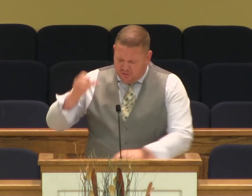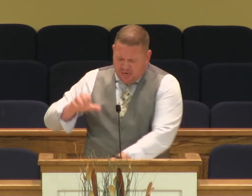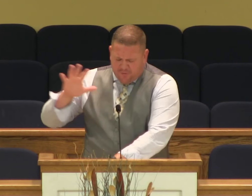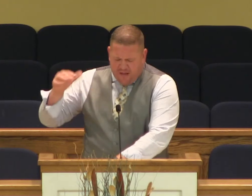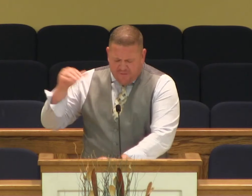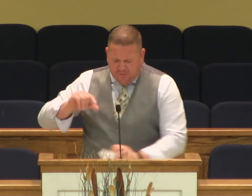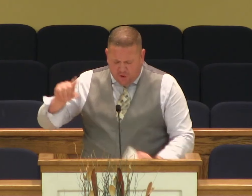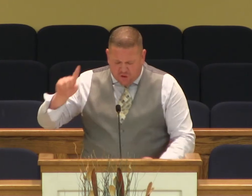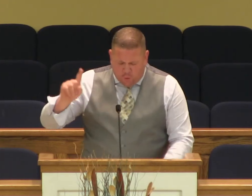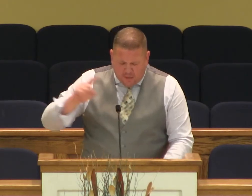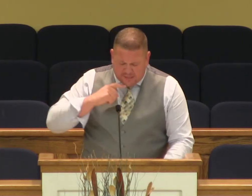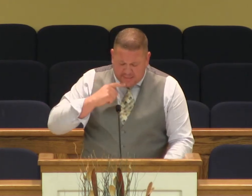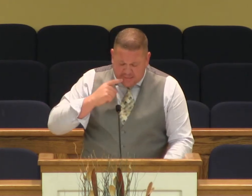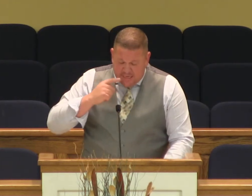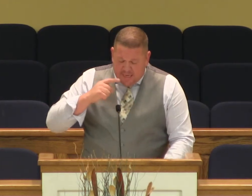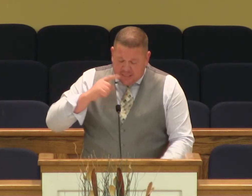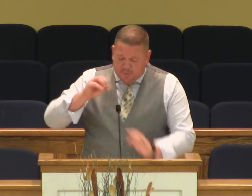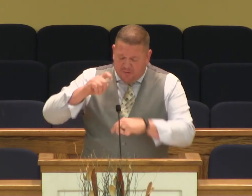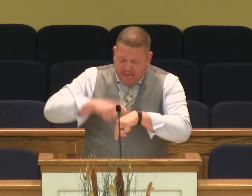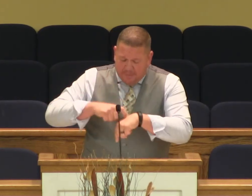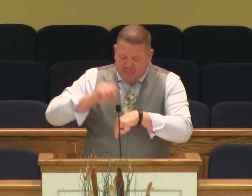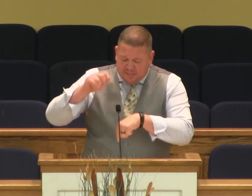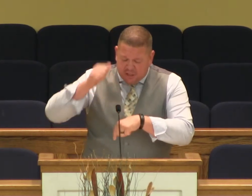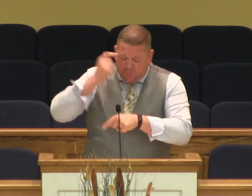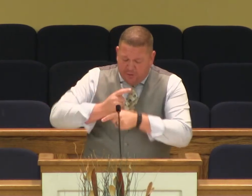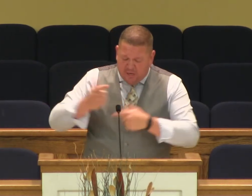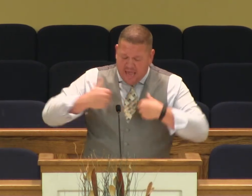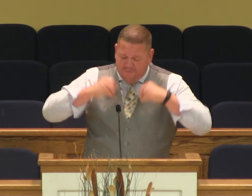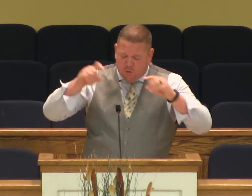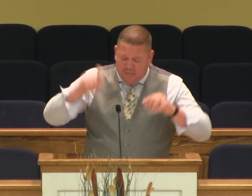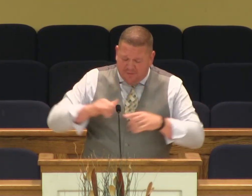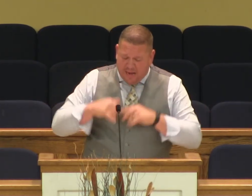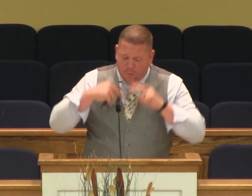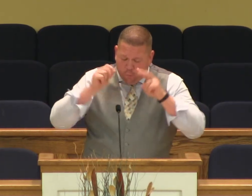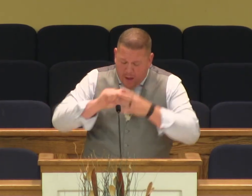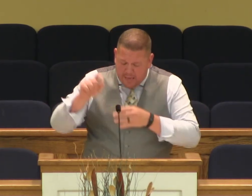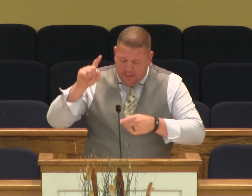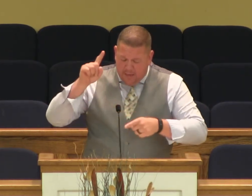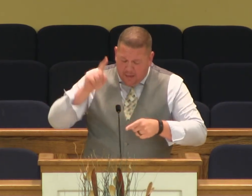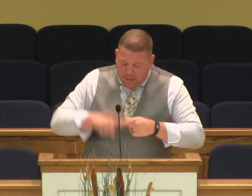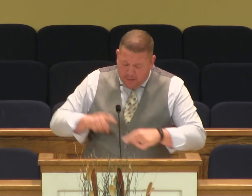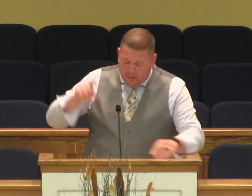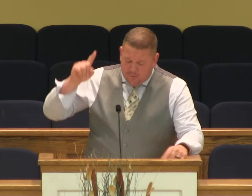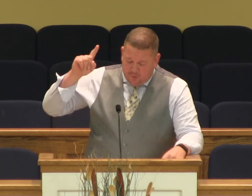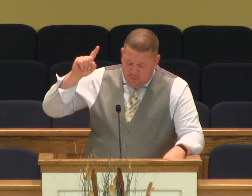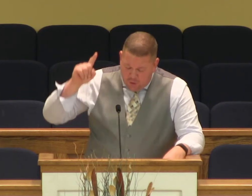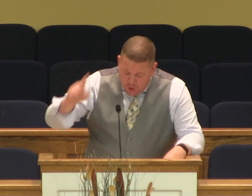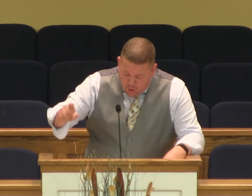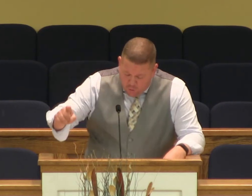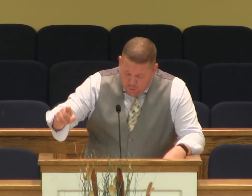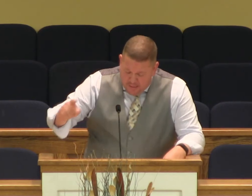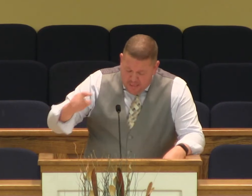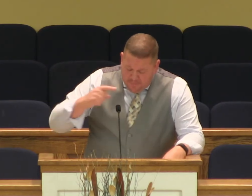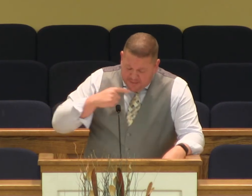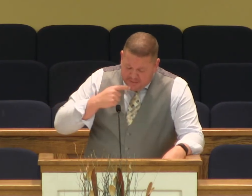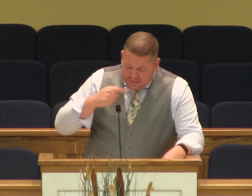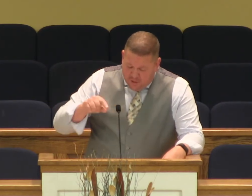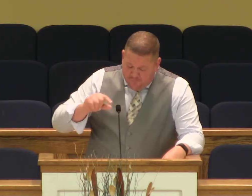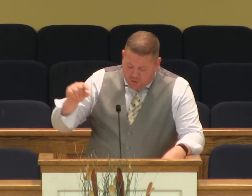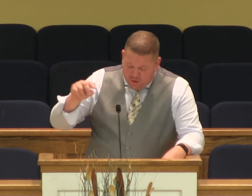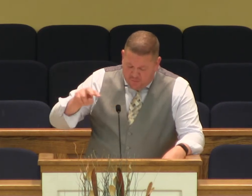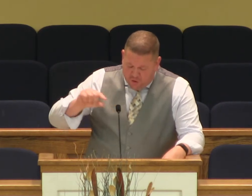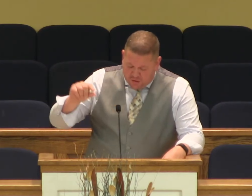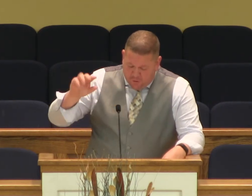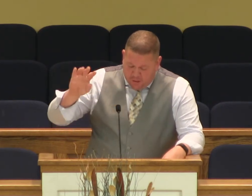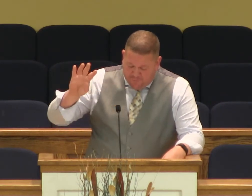1 Thessalonians chapter 5 again, in verse number 1. It says, but of the times and the seasons, brethren, you have no need that I write unto you. Then he says